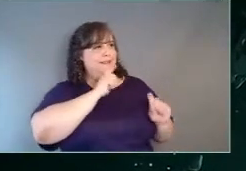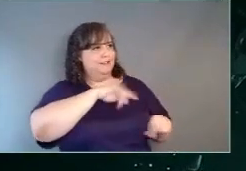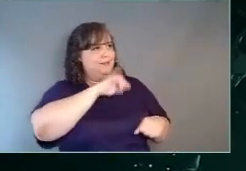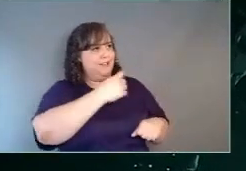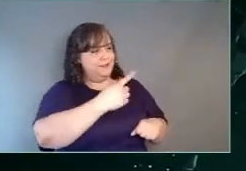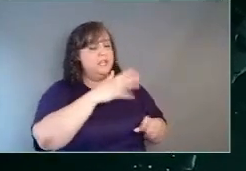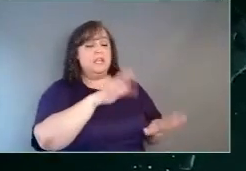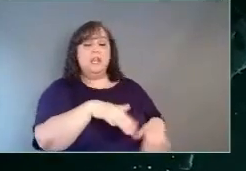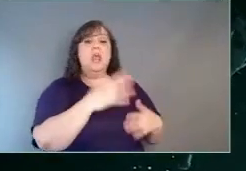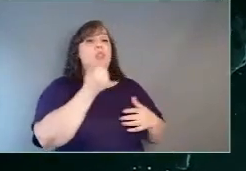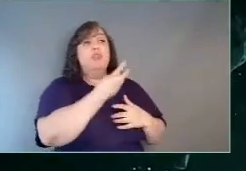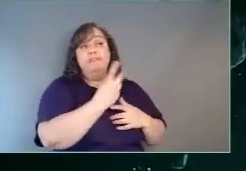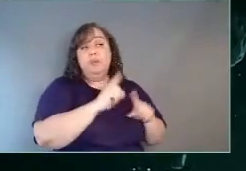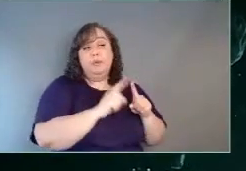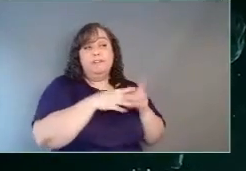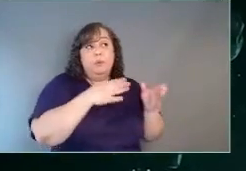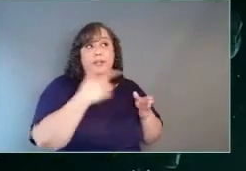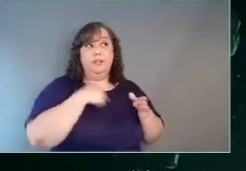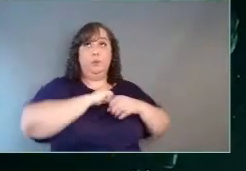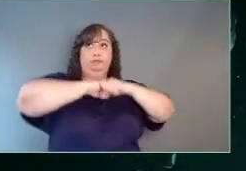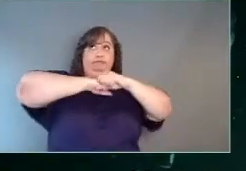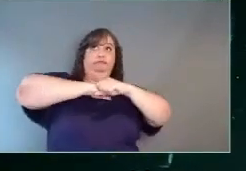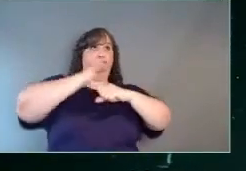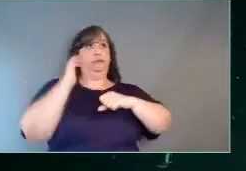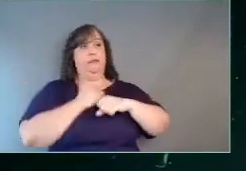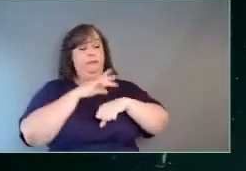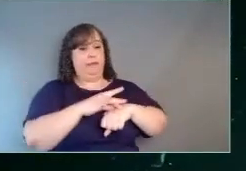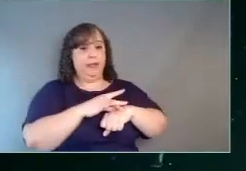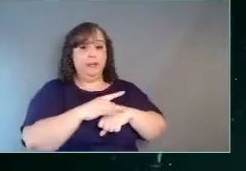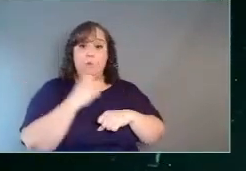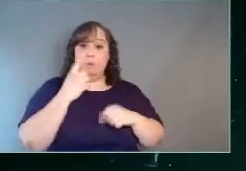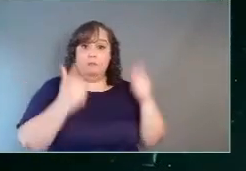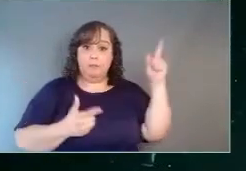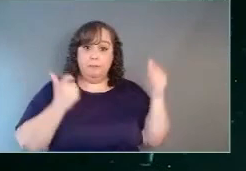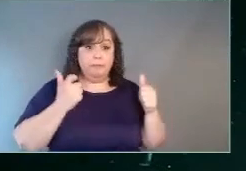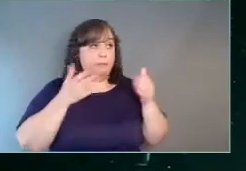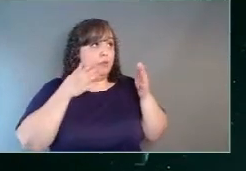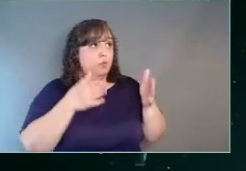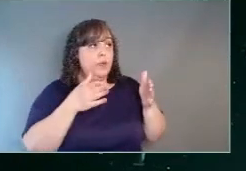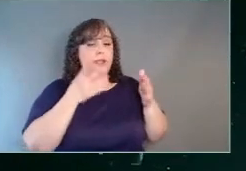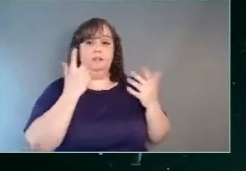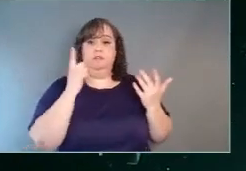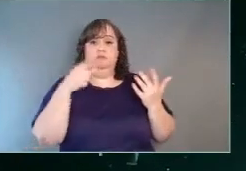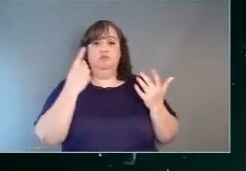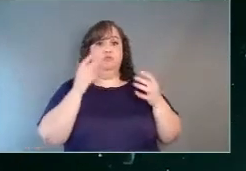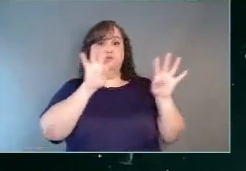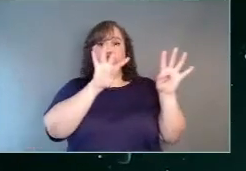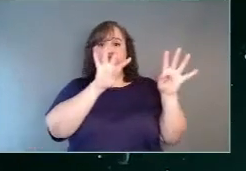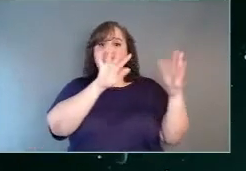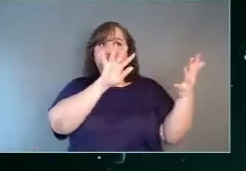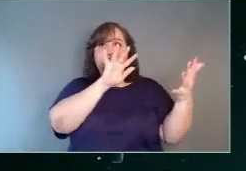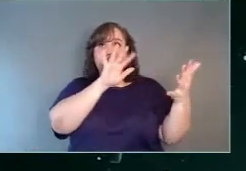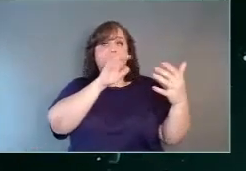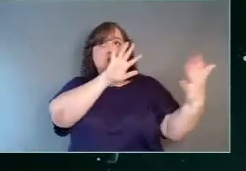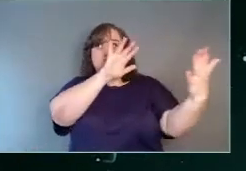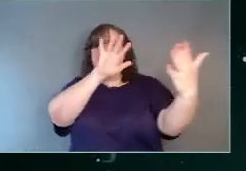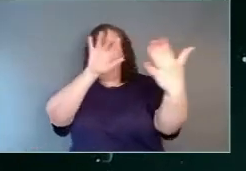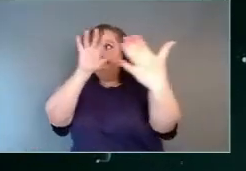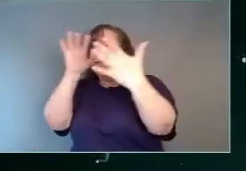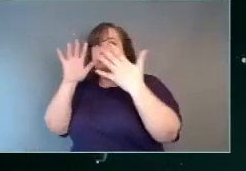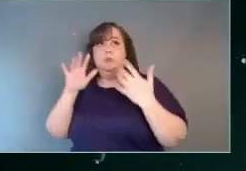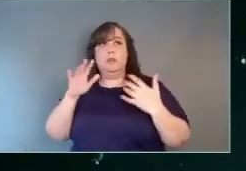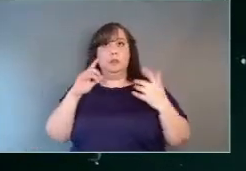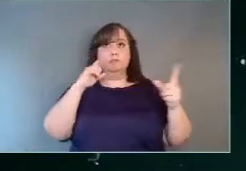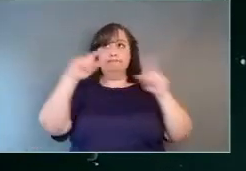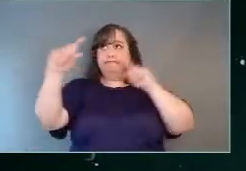are guarding our planet. One of the biggest ways is just keeping our eyes out on the sky and searching for